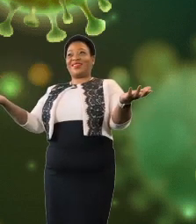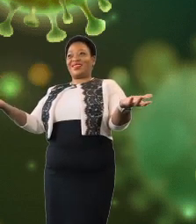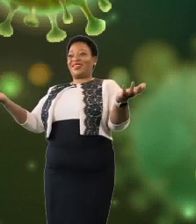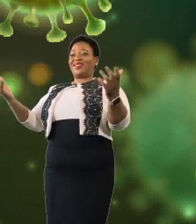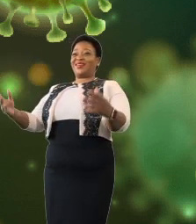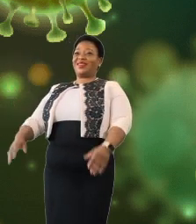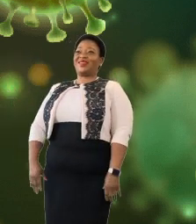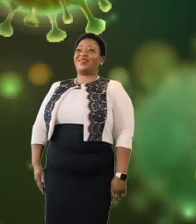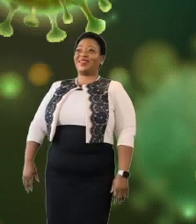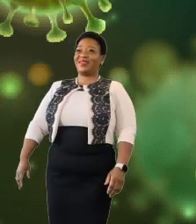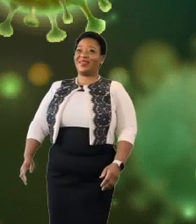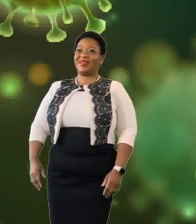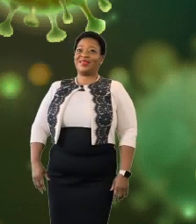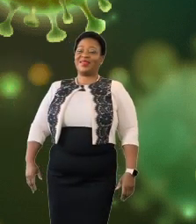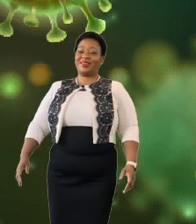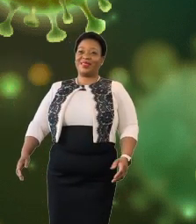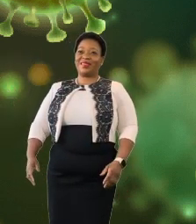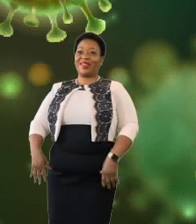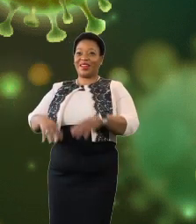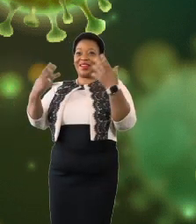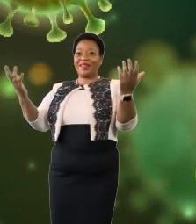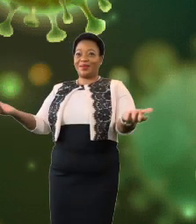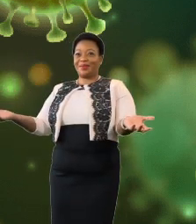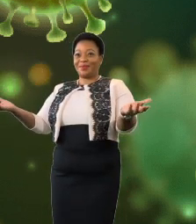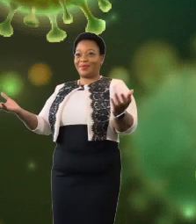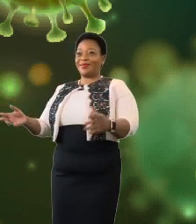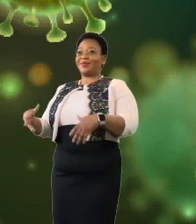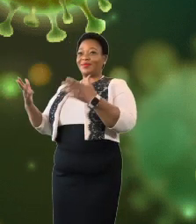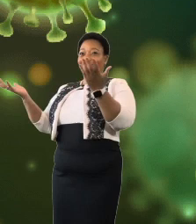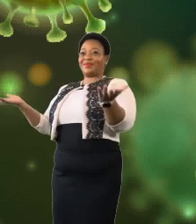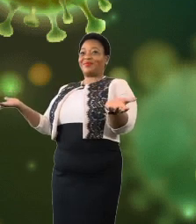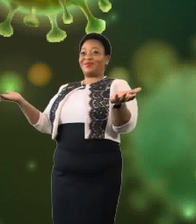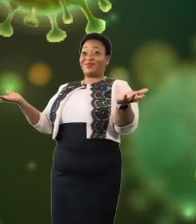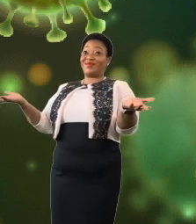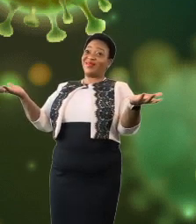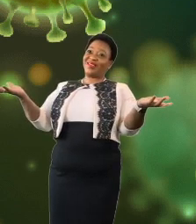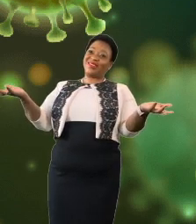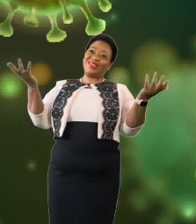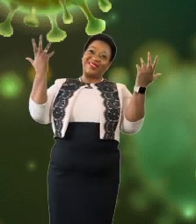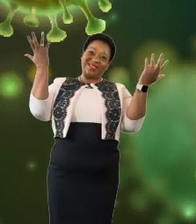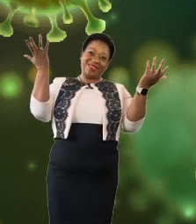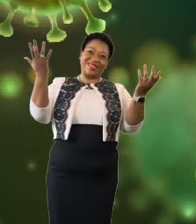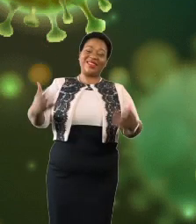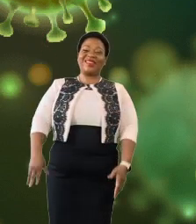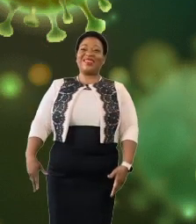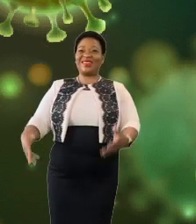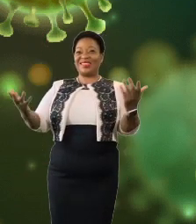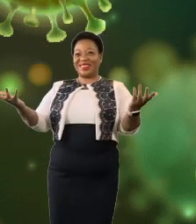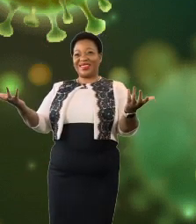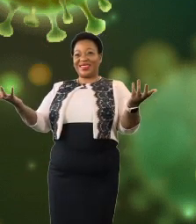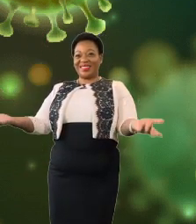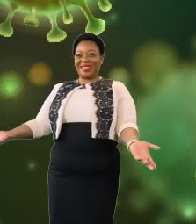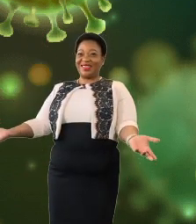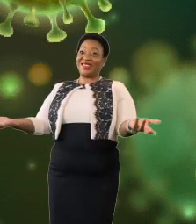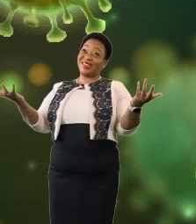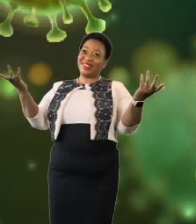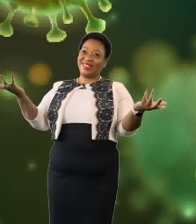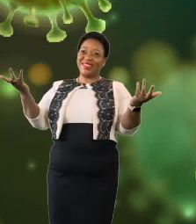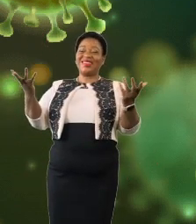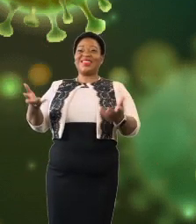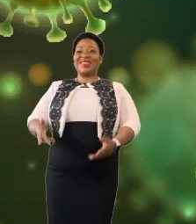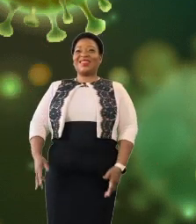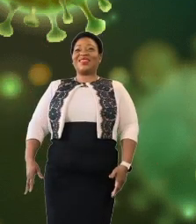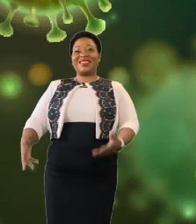environmental impact assessment, or at least a requirement to take into account the sustainability of the project